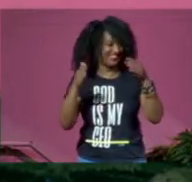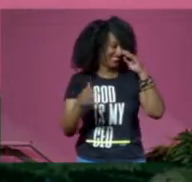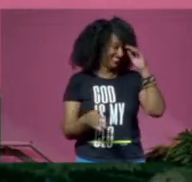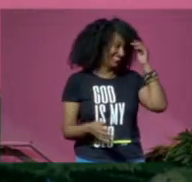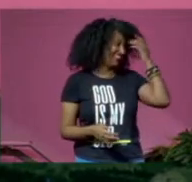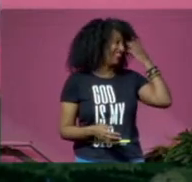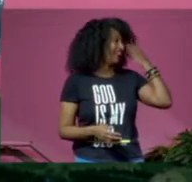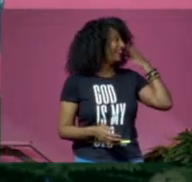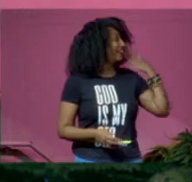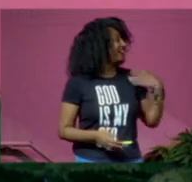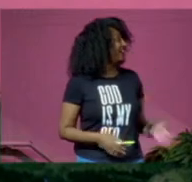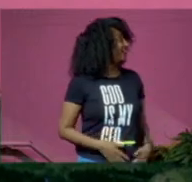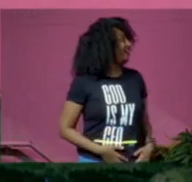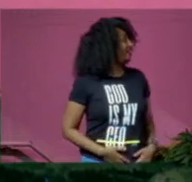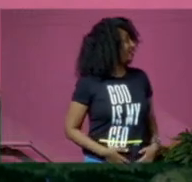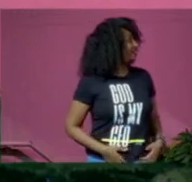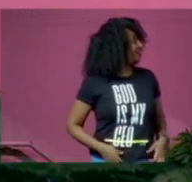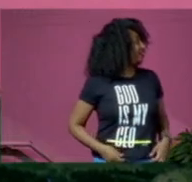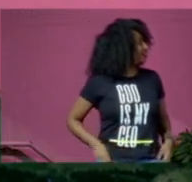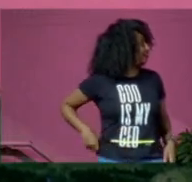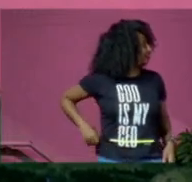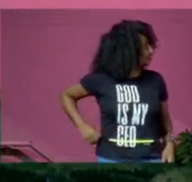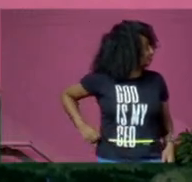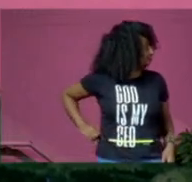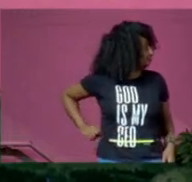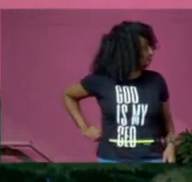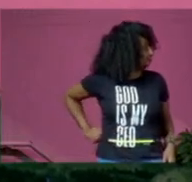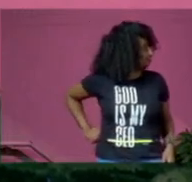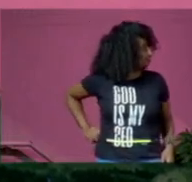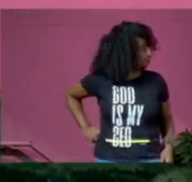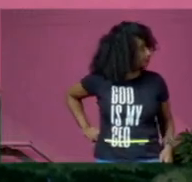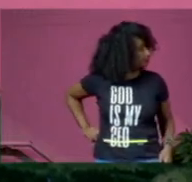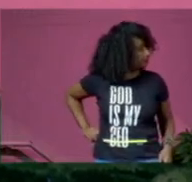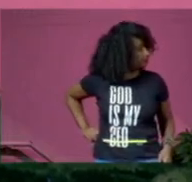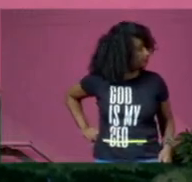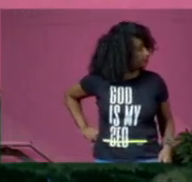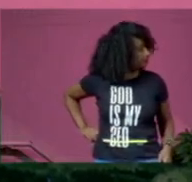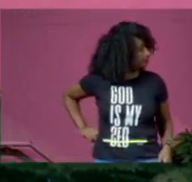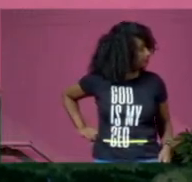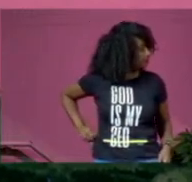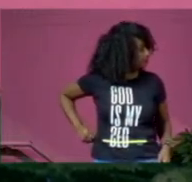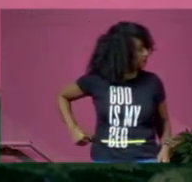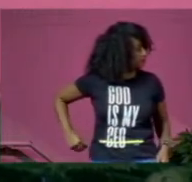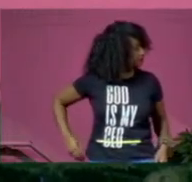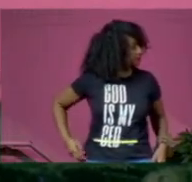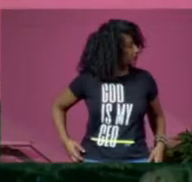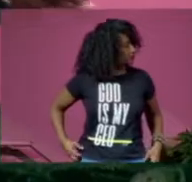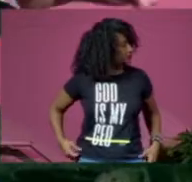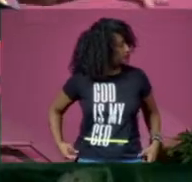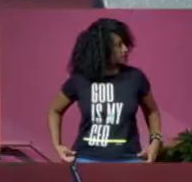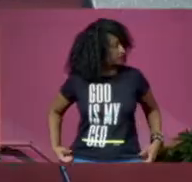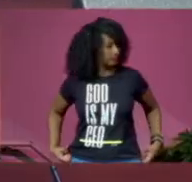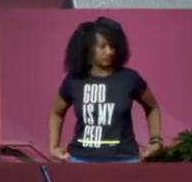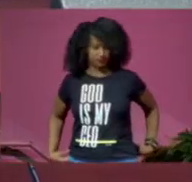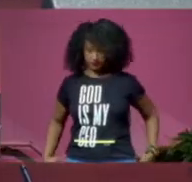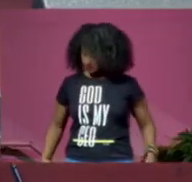I need to know. Now, for the record, for those of you who are already asking, no, this is not a reference to a Doja Cat